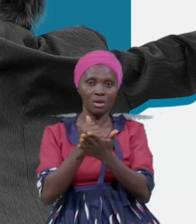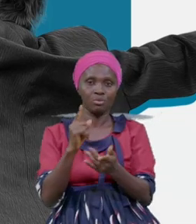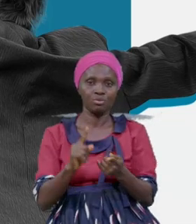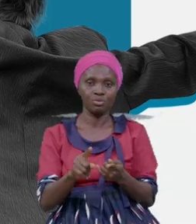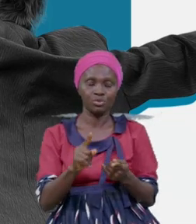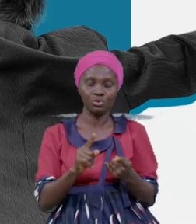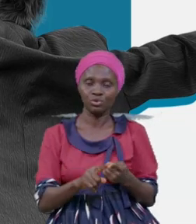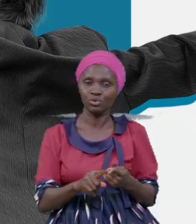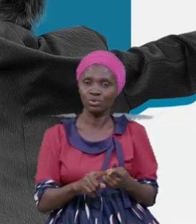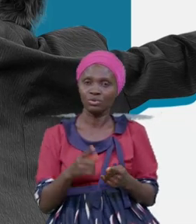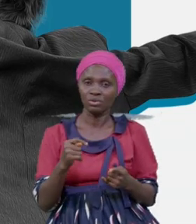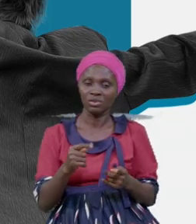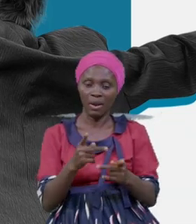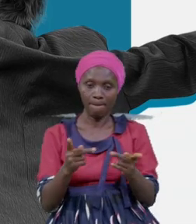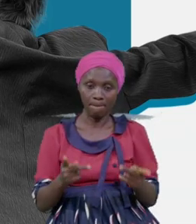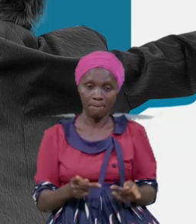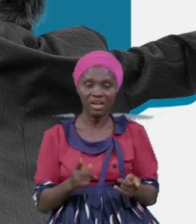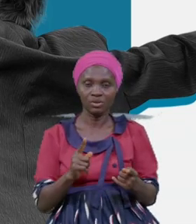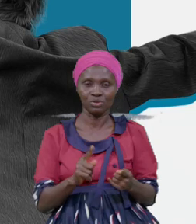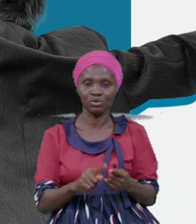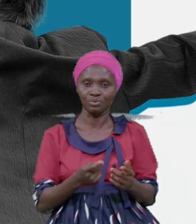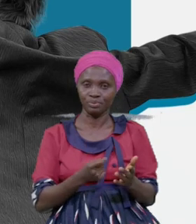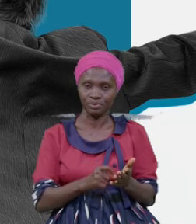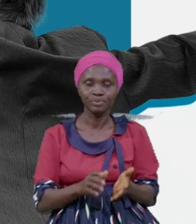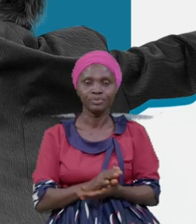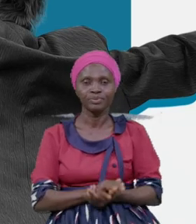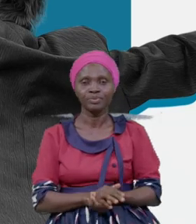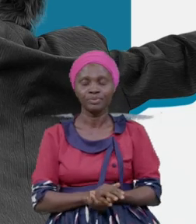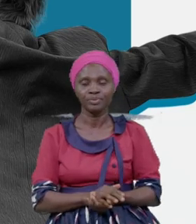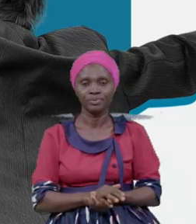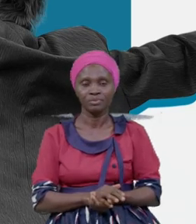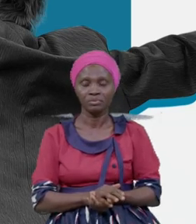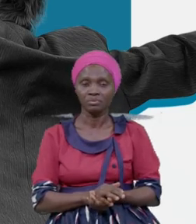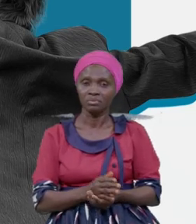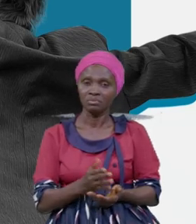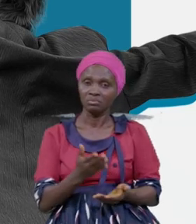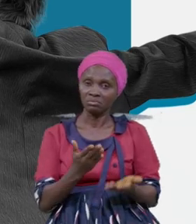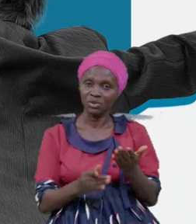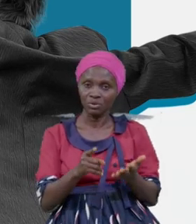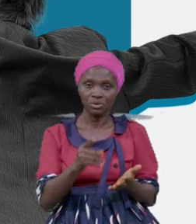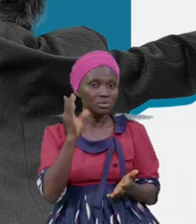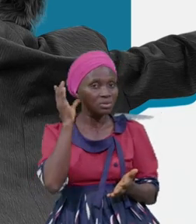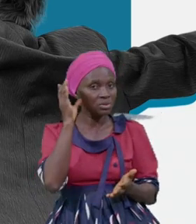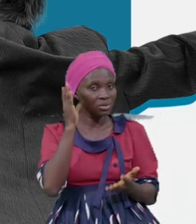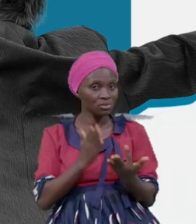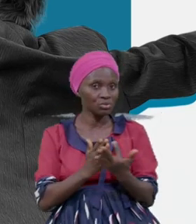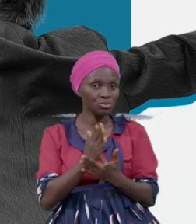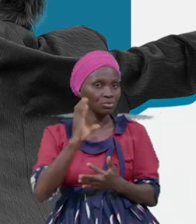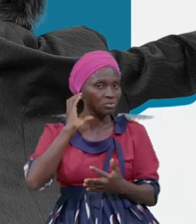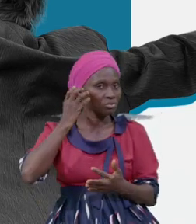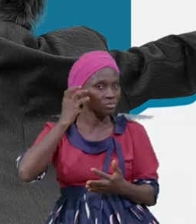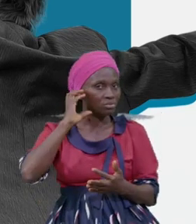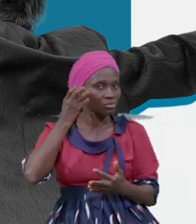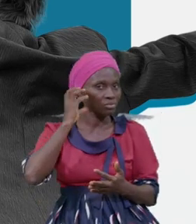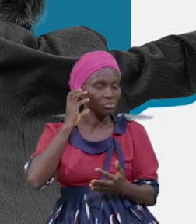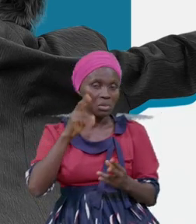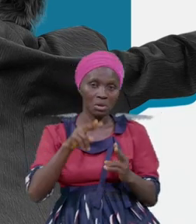Also, if you are listening through the radio or television and you have just given your life to